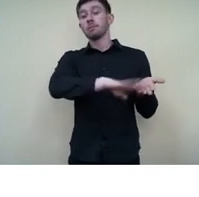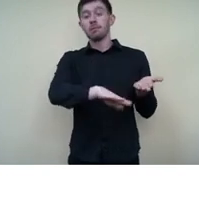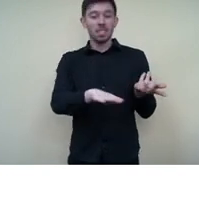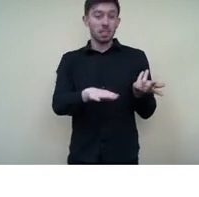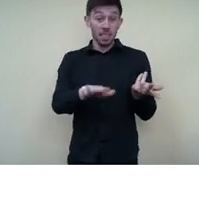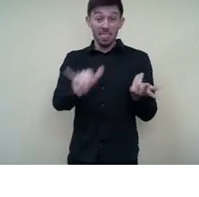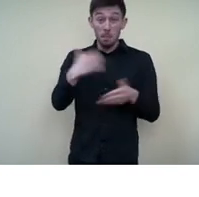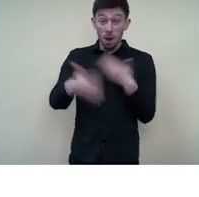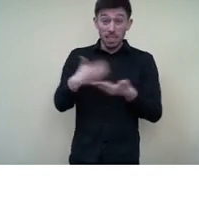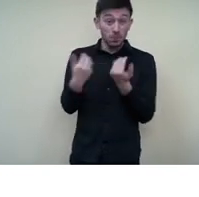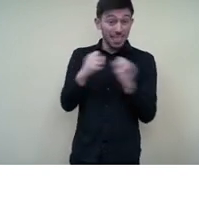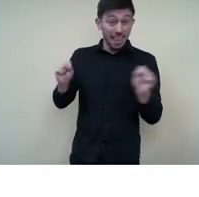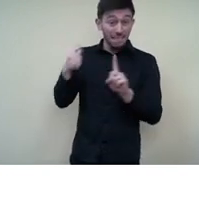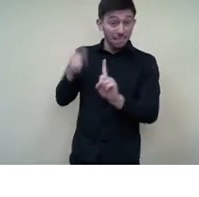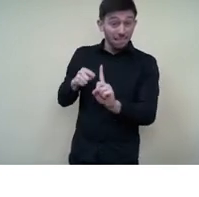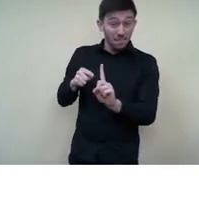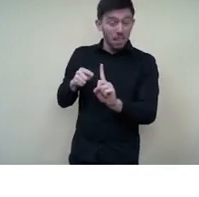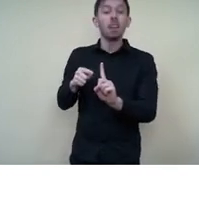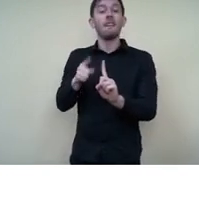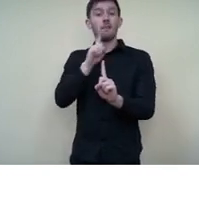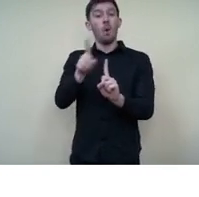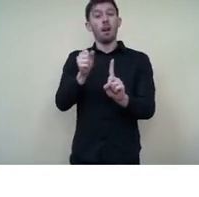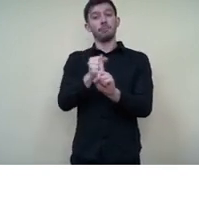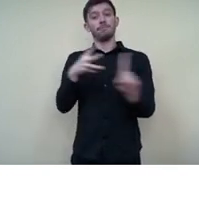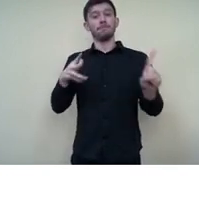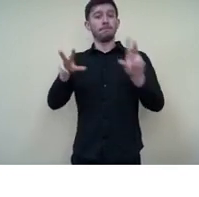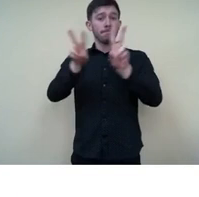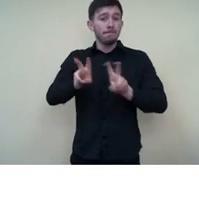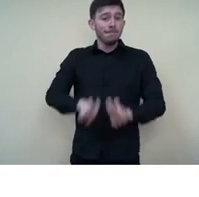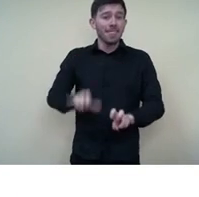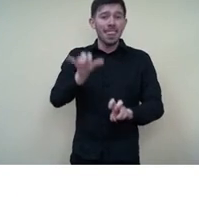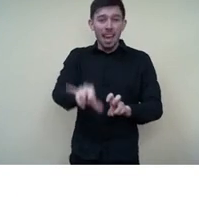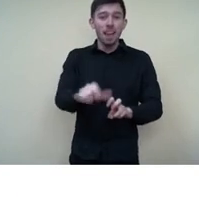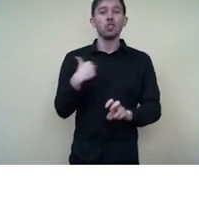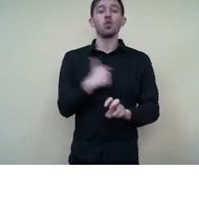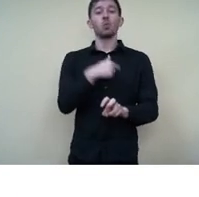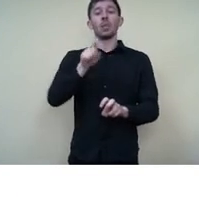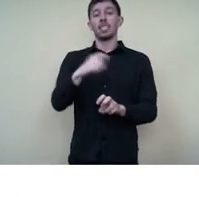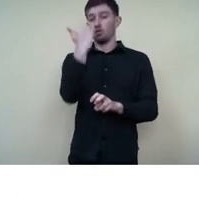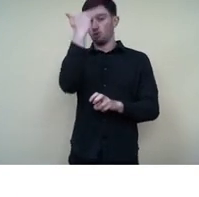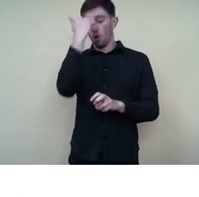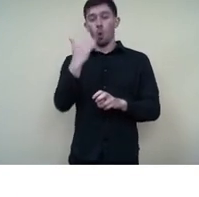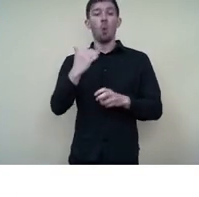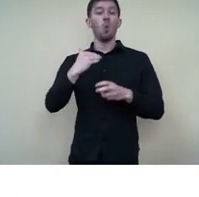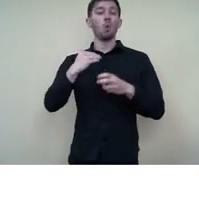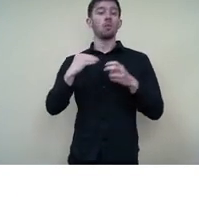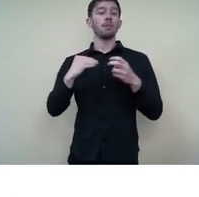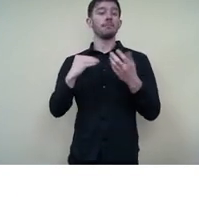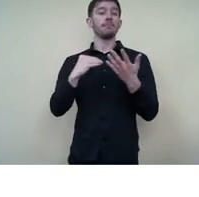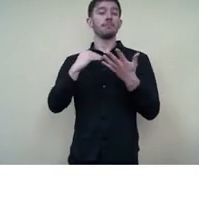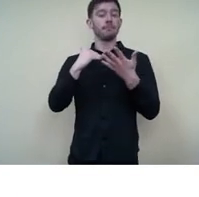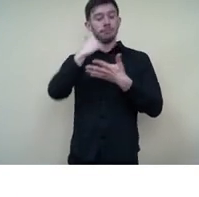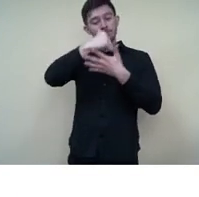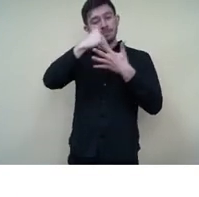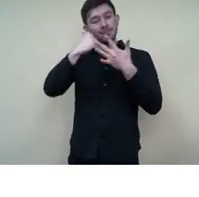this process safe? And so to really unpack this question, we have to know the stages of vaccine development.